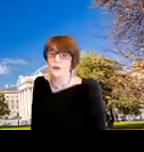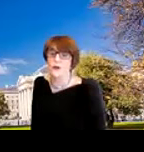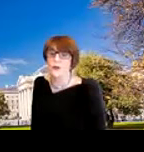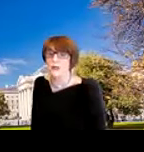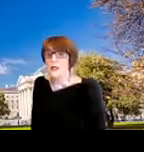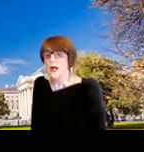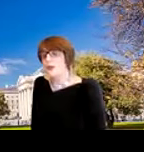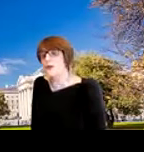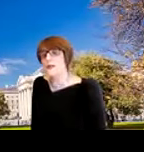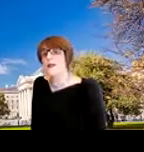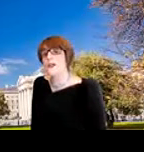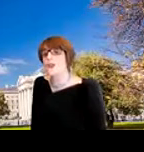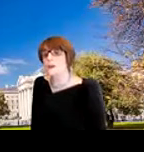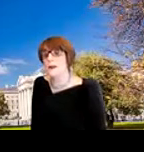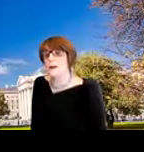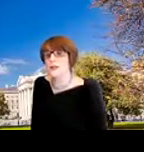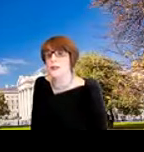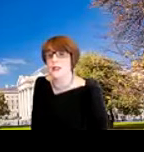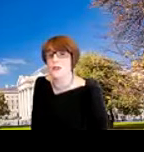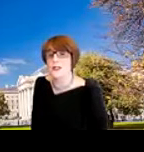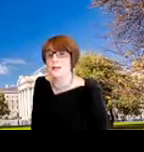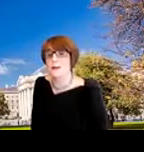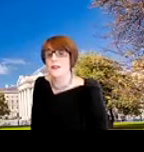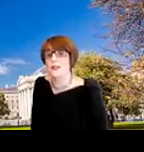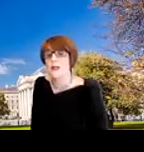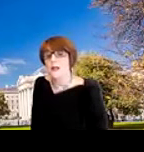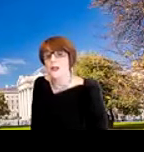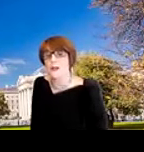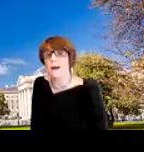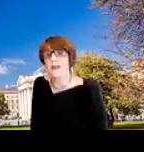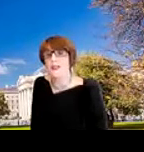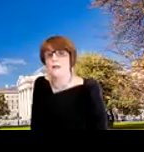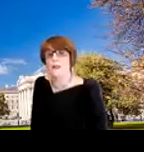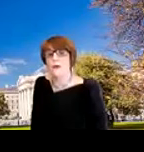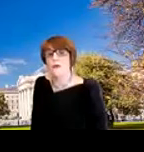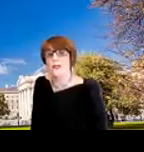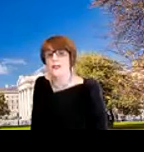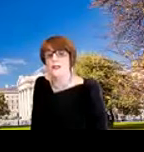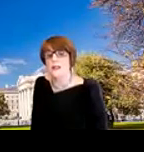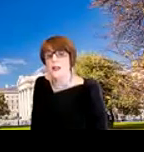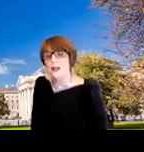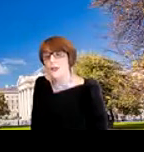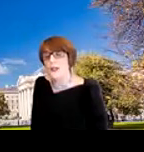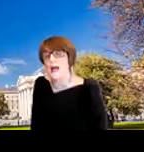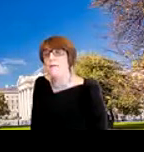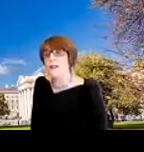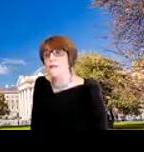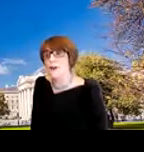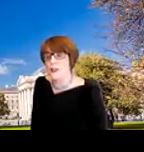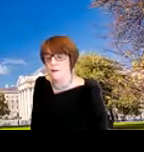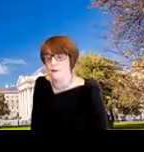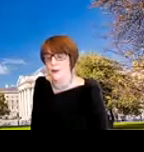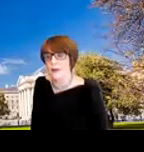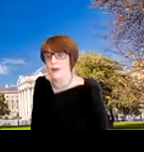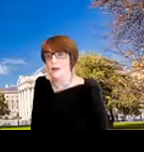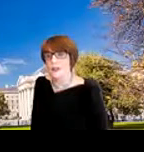move forward. And of course, the big issue with people with intellectual disability, and just go back to this for a moment, is that, you know, there can be difficulty